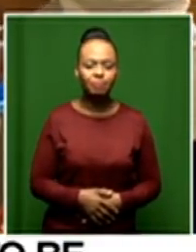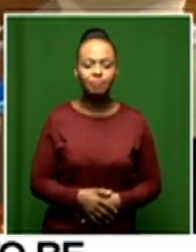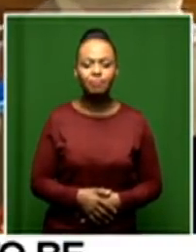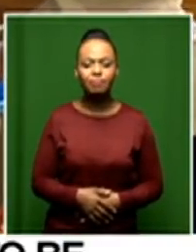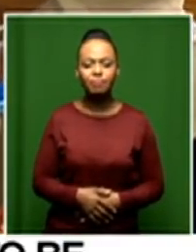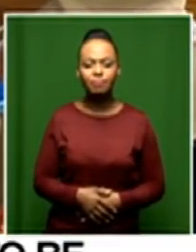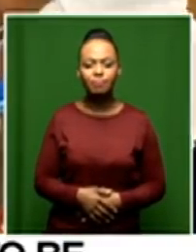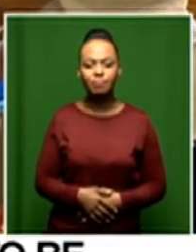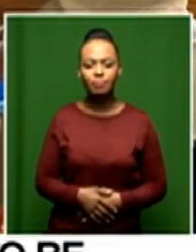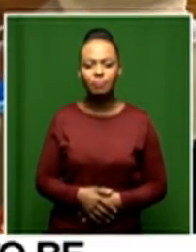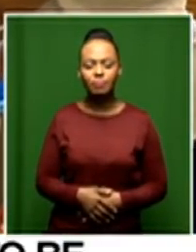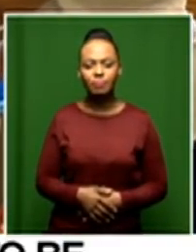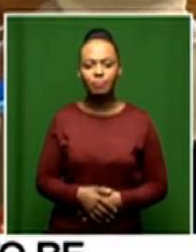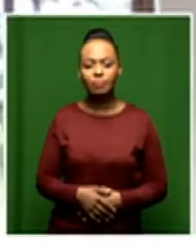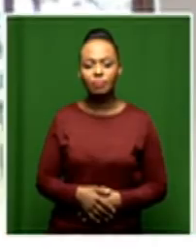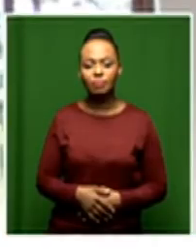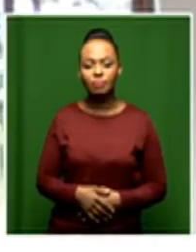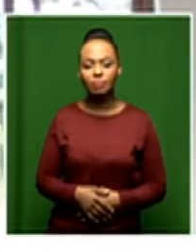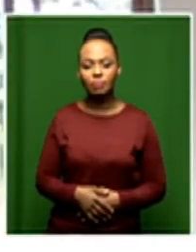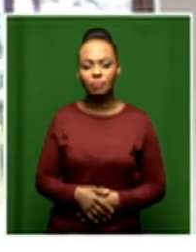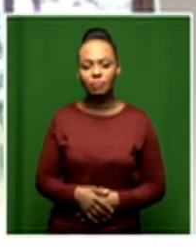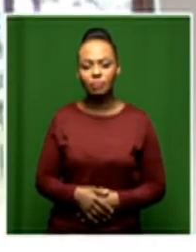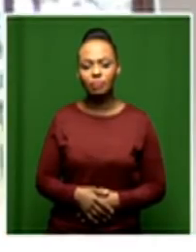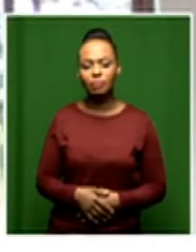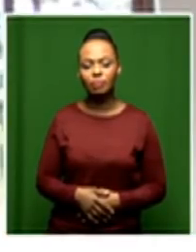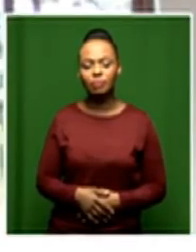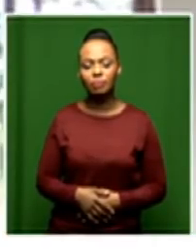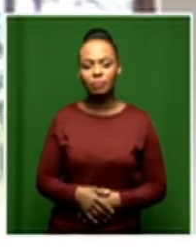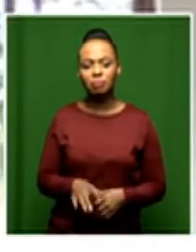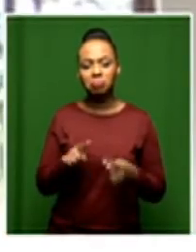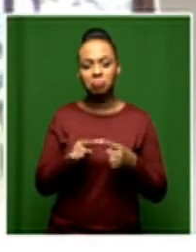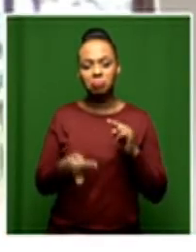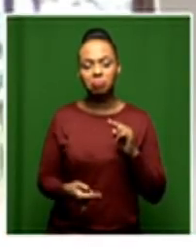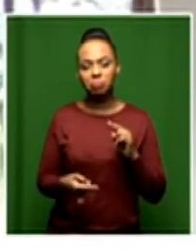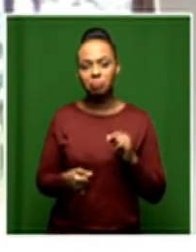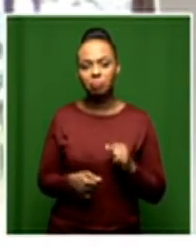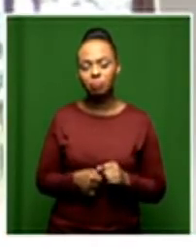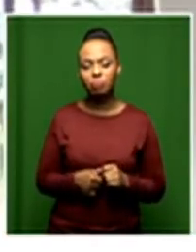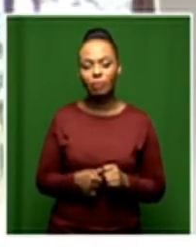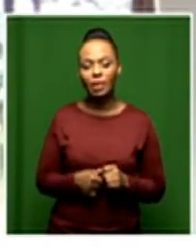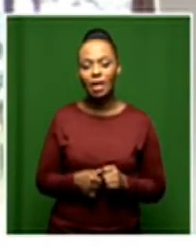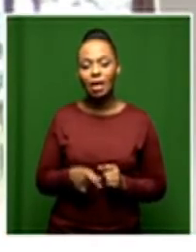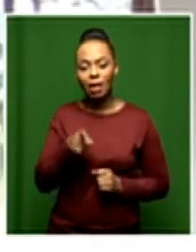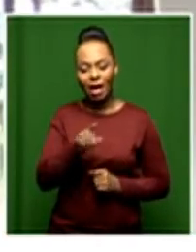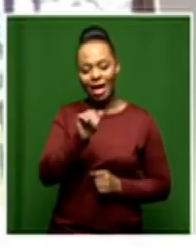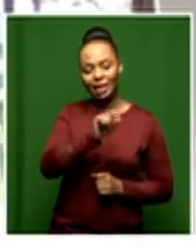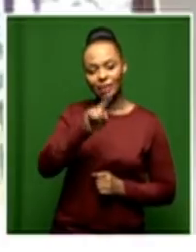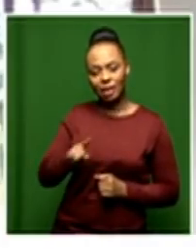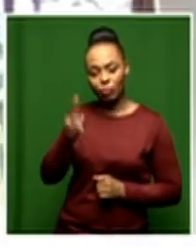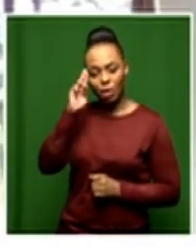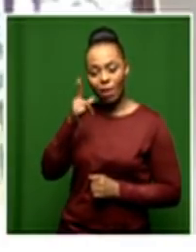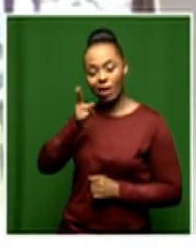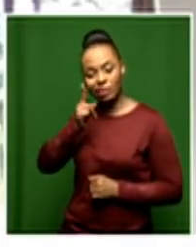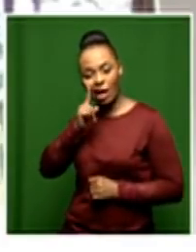we did part on the research on the trial that happened in South Africa of the